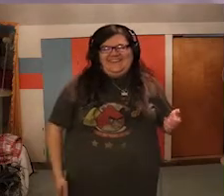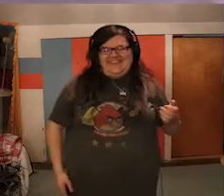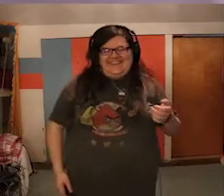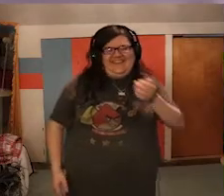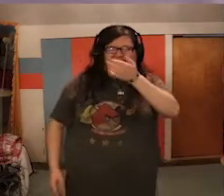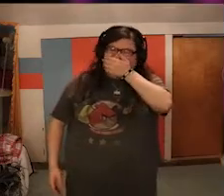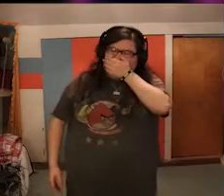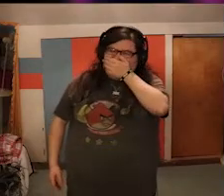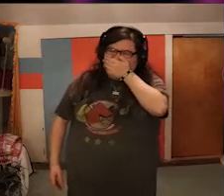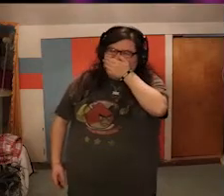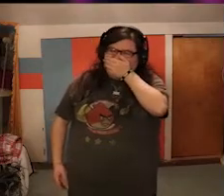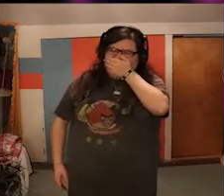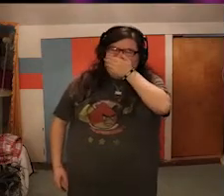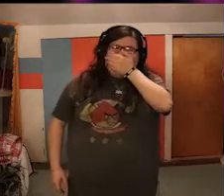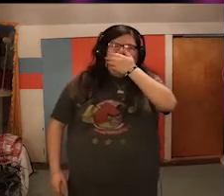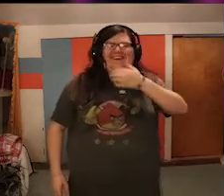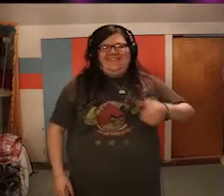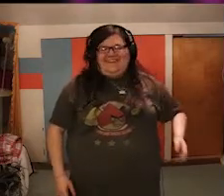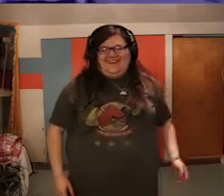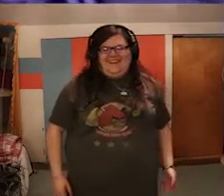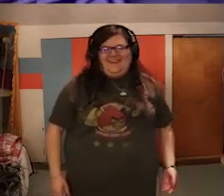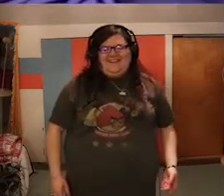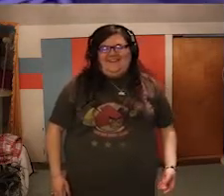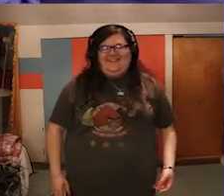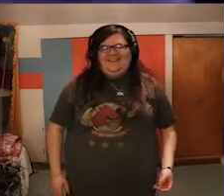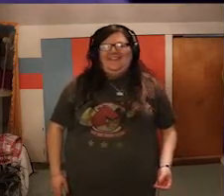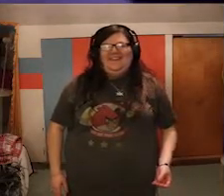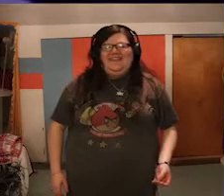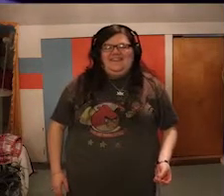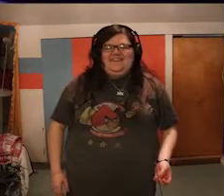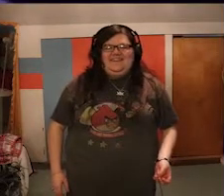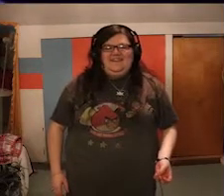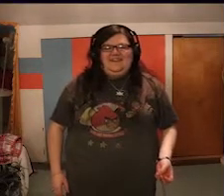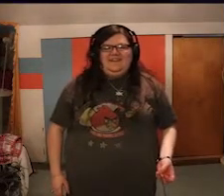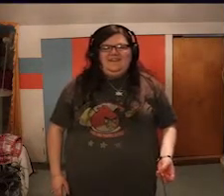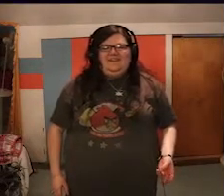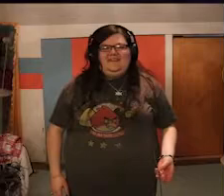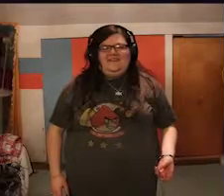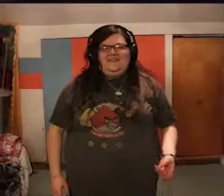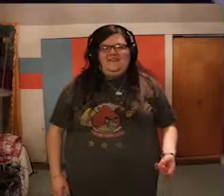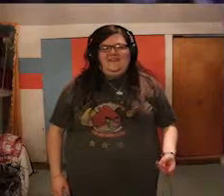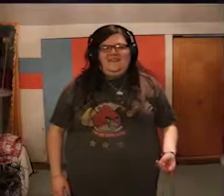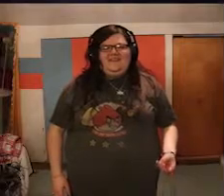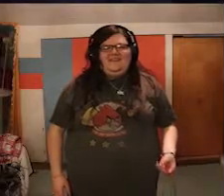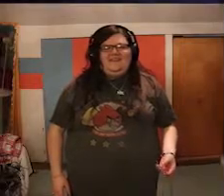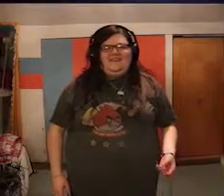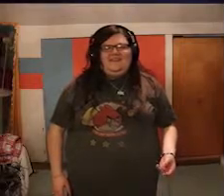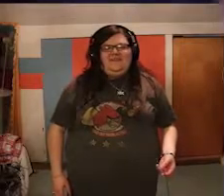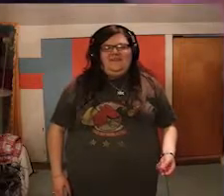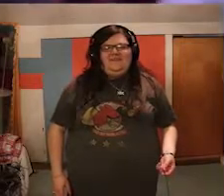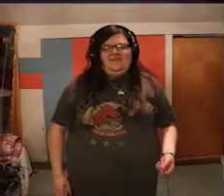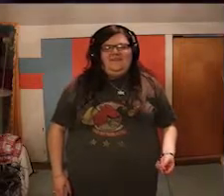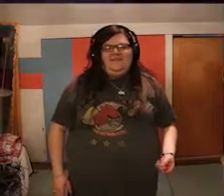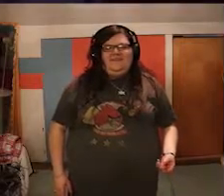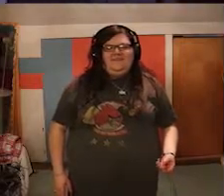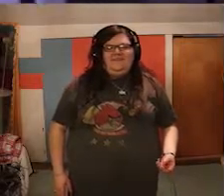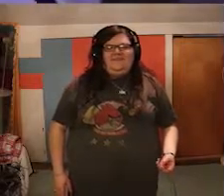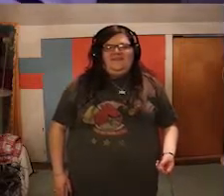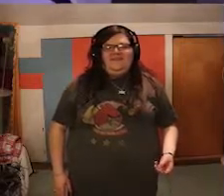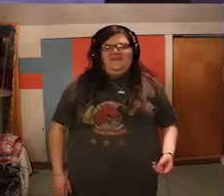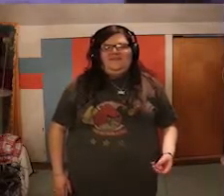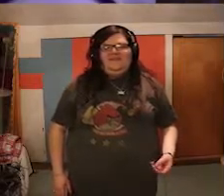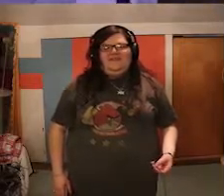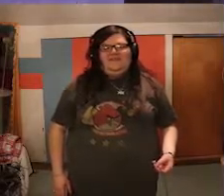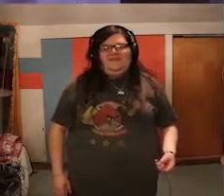alright. What are you... what? I thought you were... 20 minutes later. Oh my god, he's still... It's quite important. It's not. It is! I need the camera though. I need you to